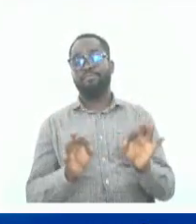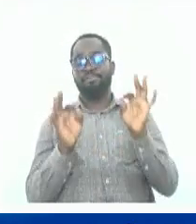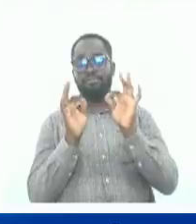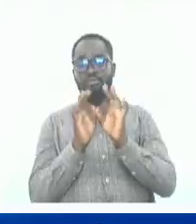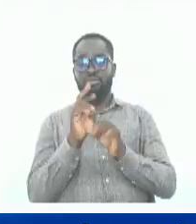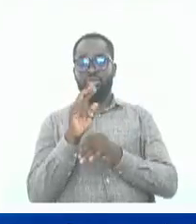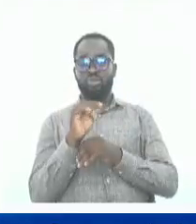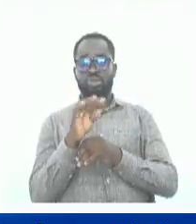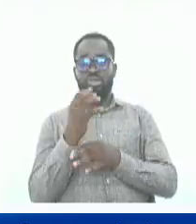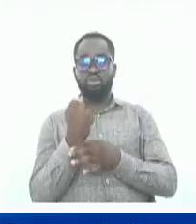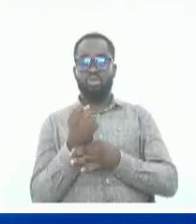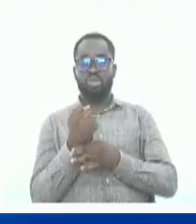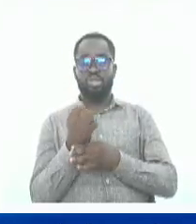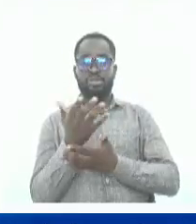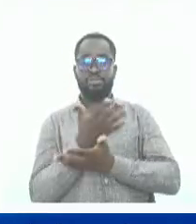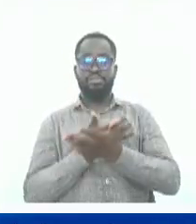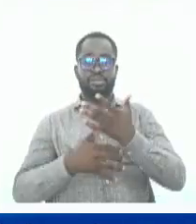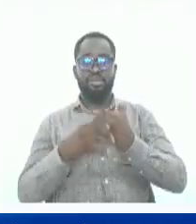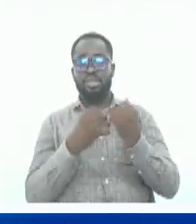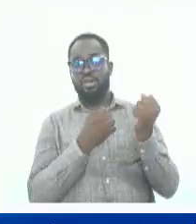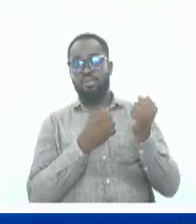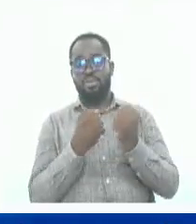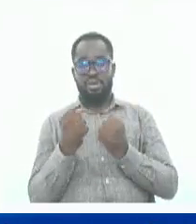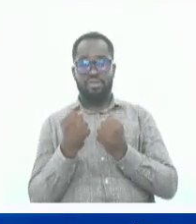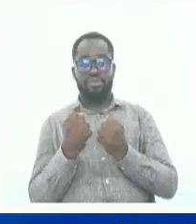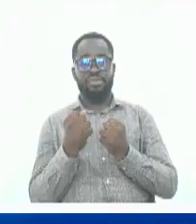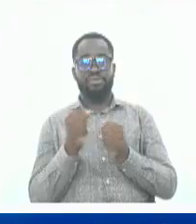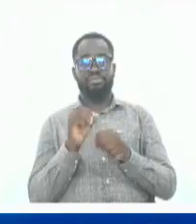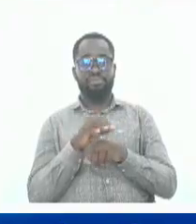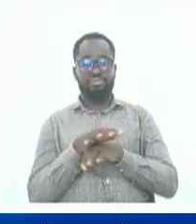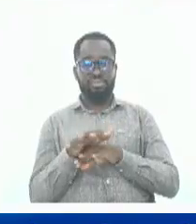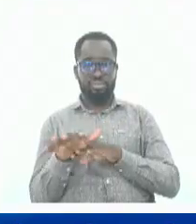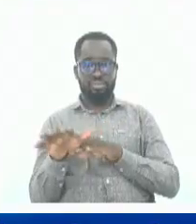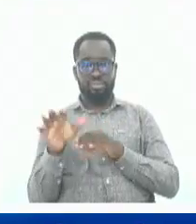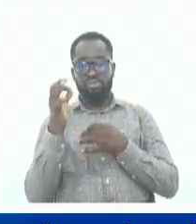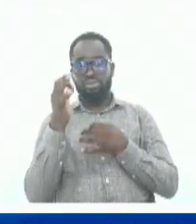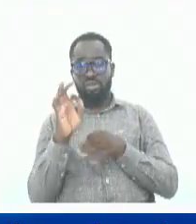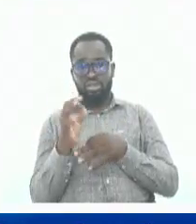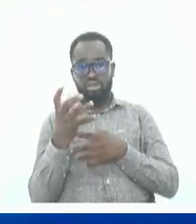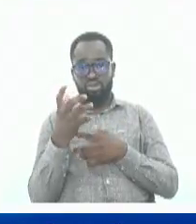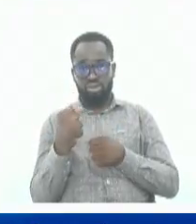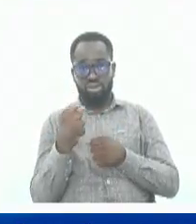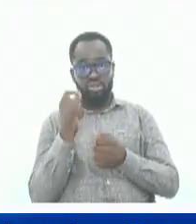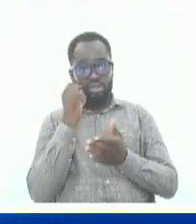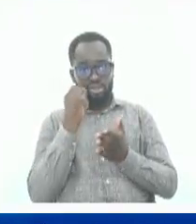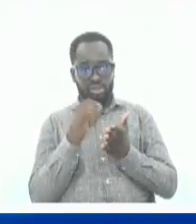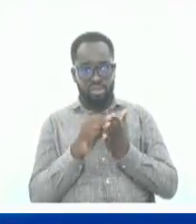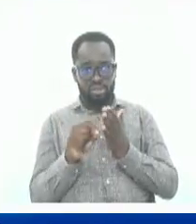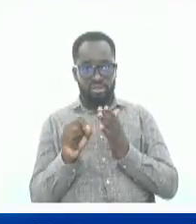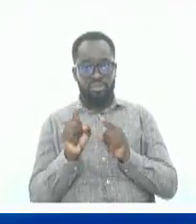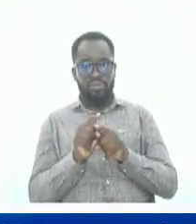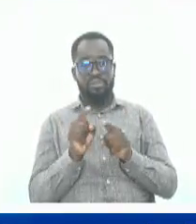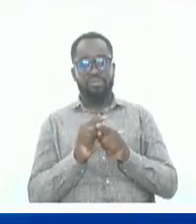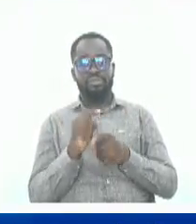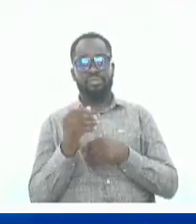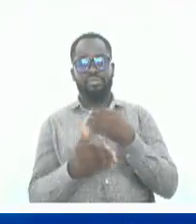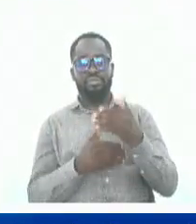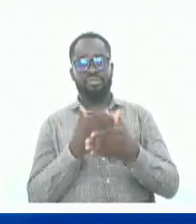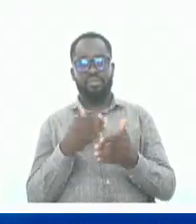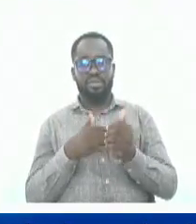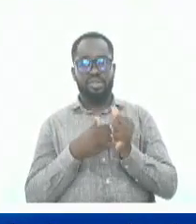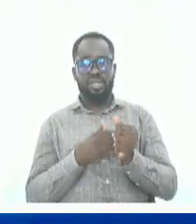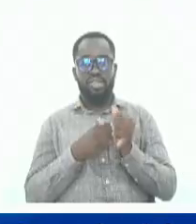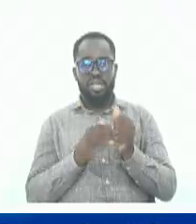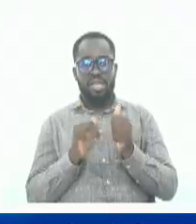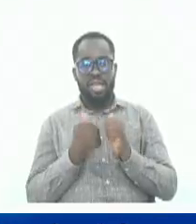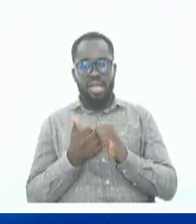holder engagement and a powerful tool to influence the decisions of the trust. The Secretary has already taken us through the guide on